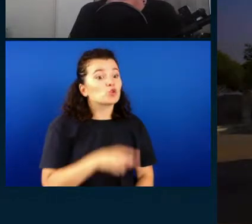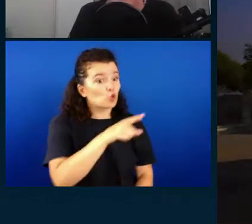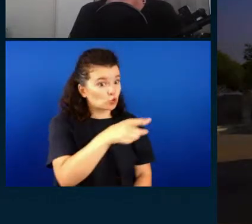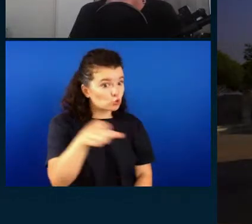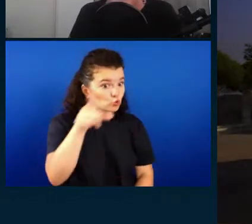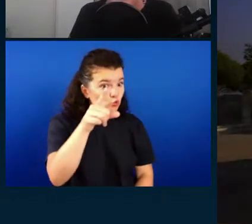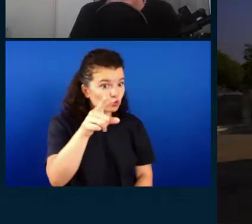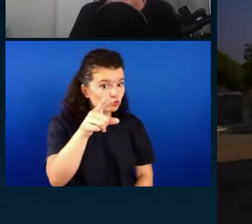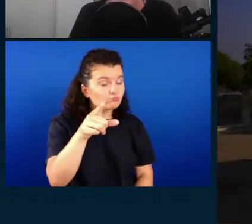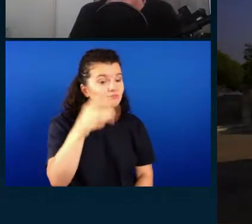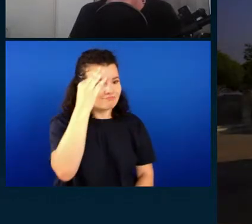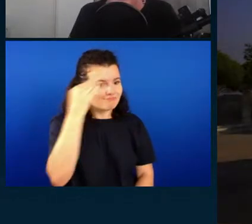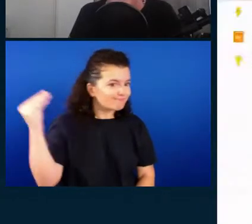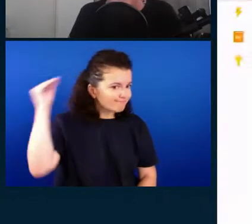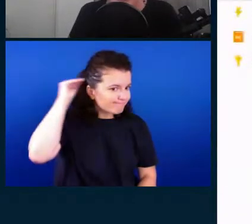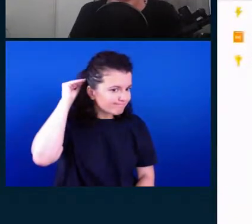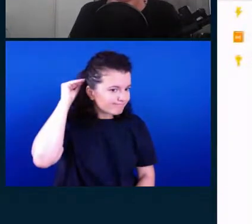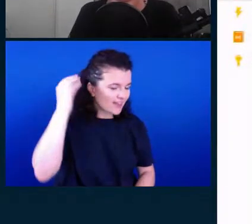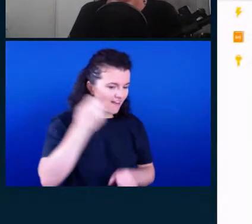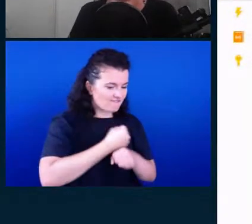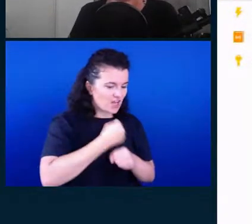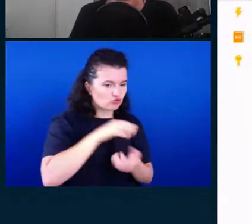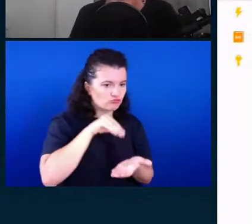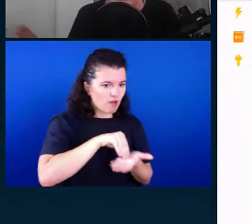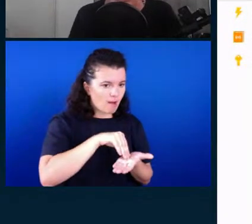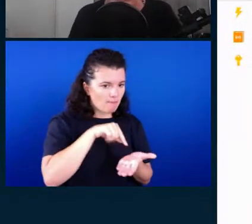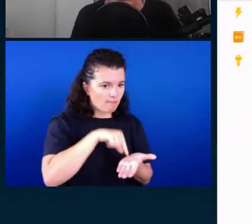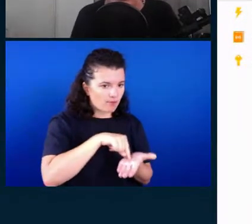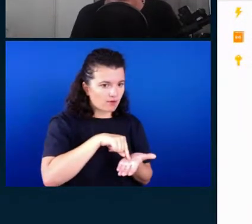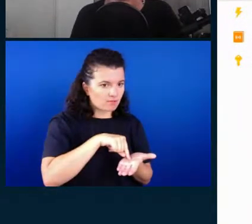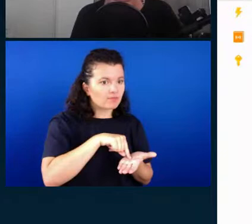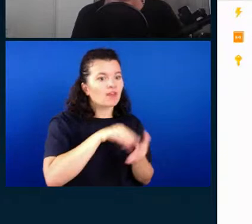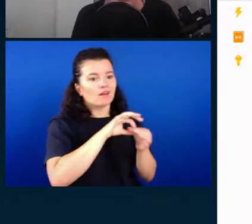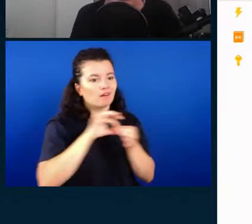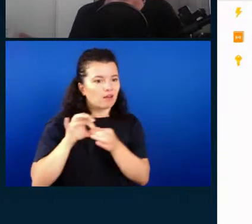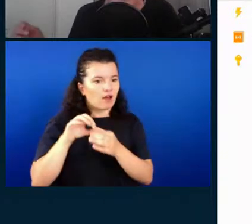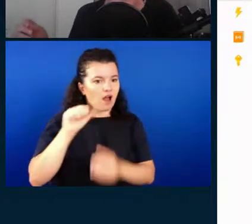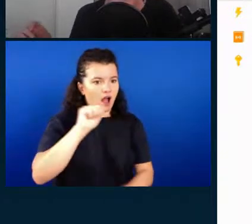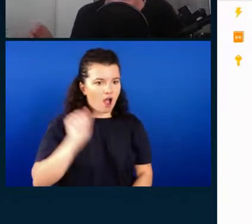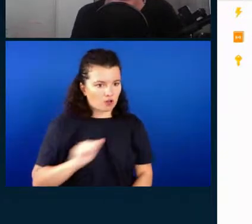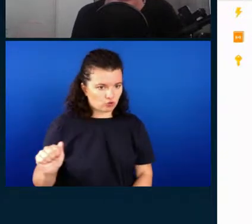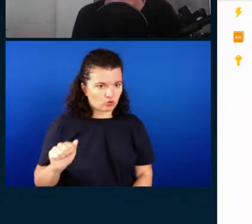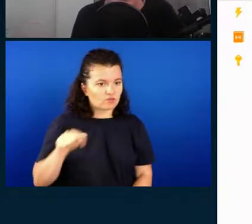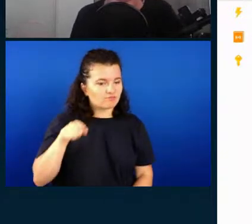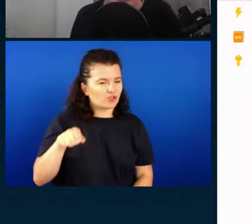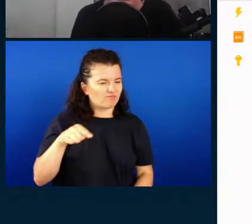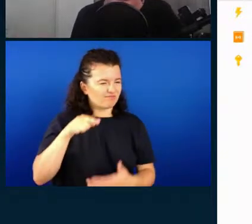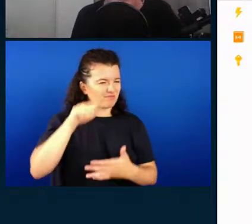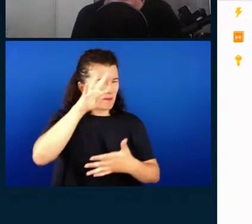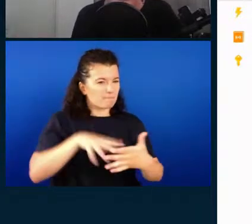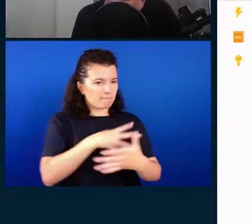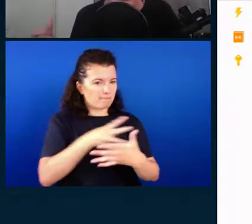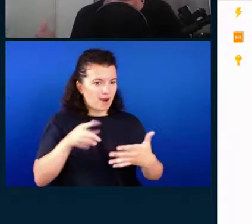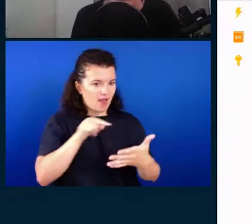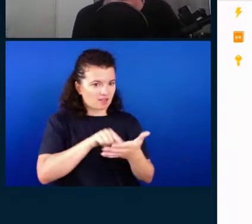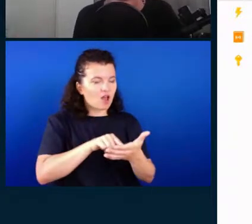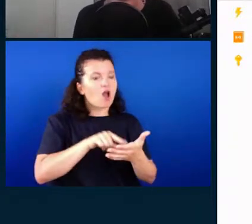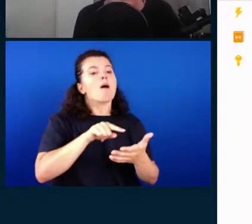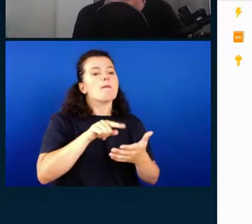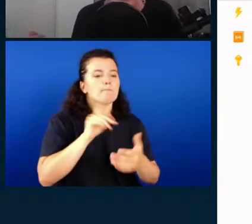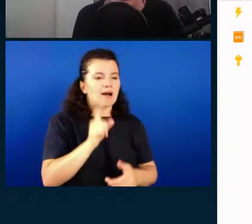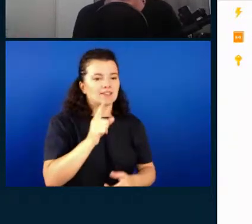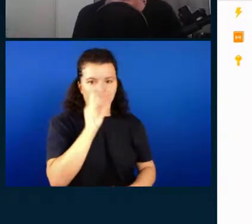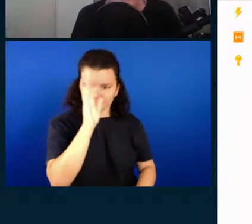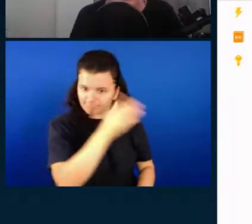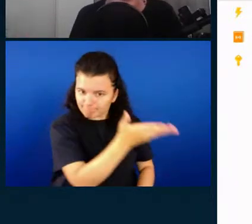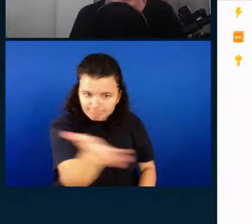mind when you're running function apps with Azure, with the consumption plan, is that it has a cold start. So the first time it